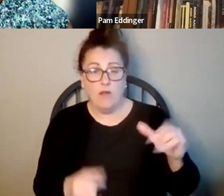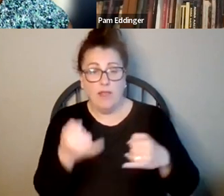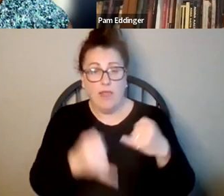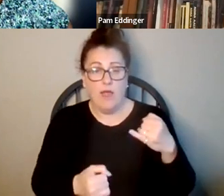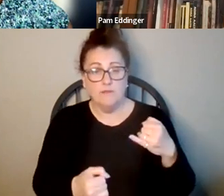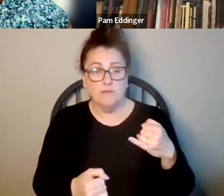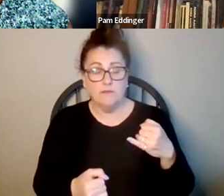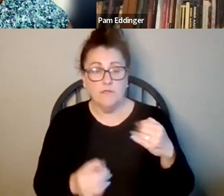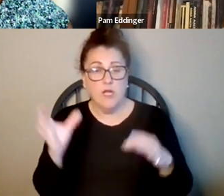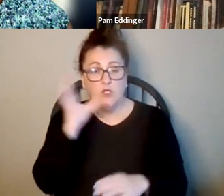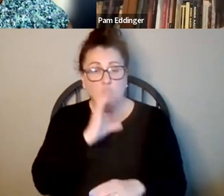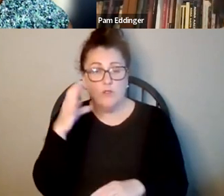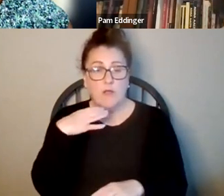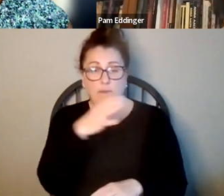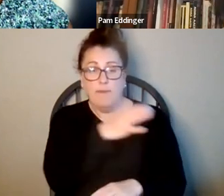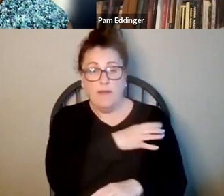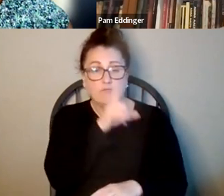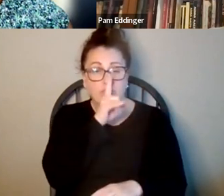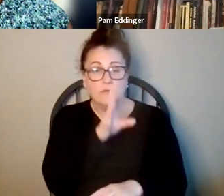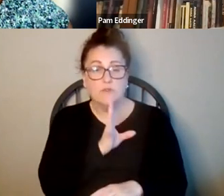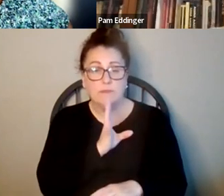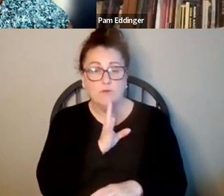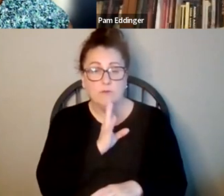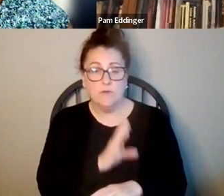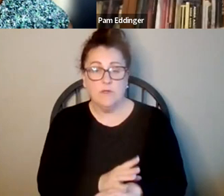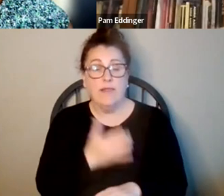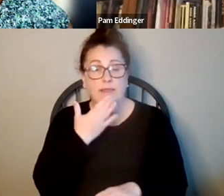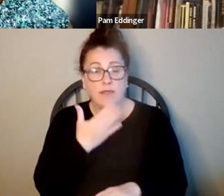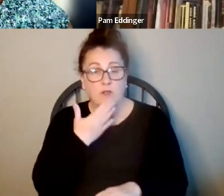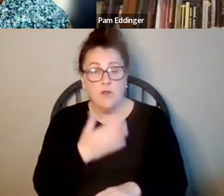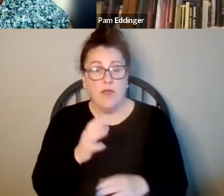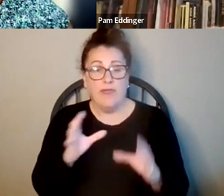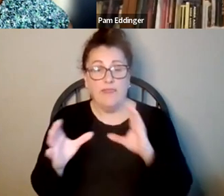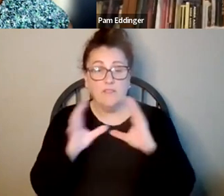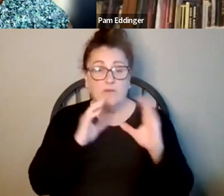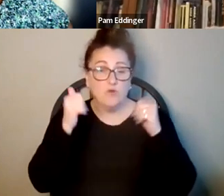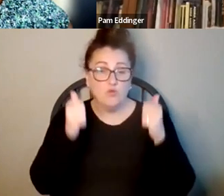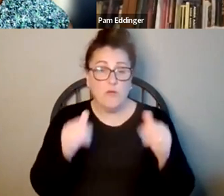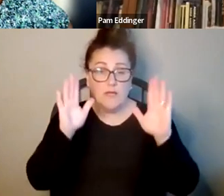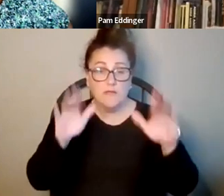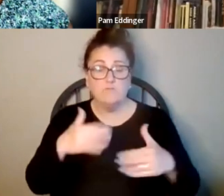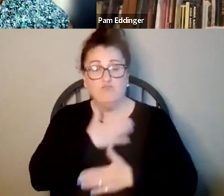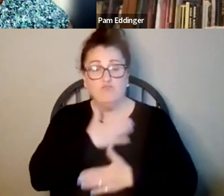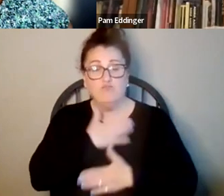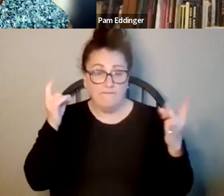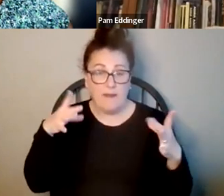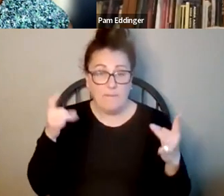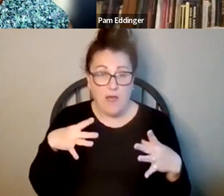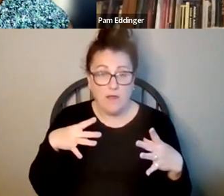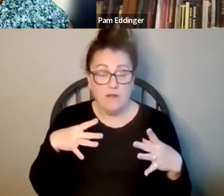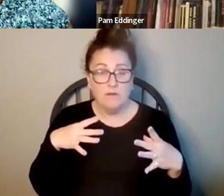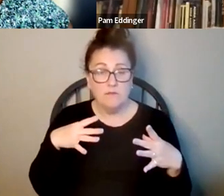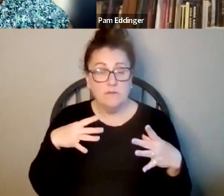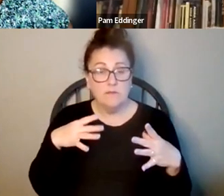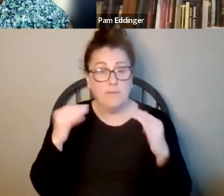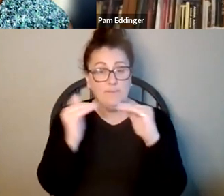our search committee members who have not spoken. Thank you. I think this conversation has been great. I've really enjoyed the feedback of the fellow